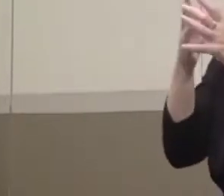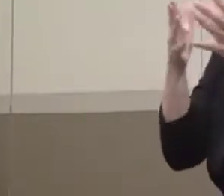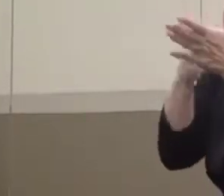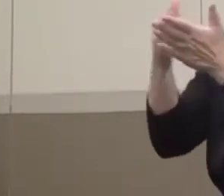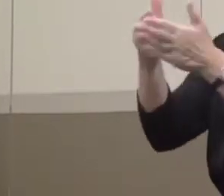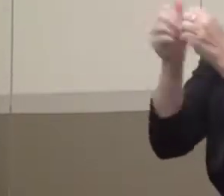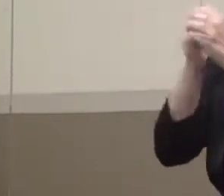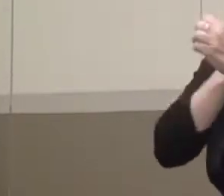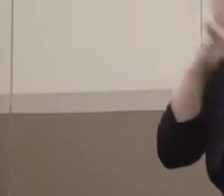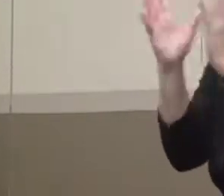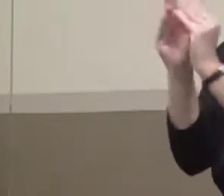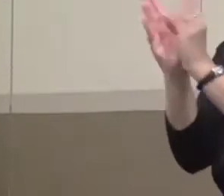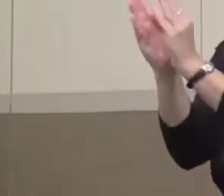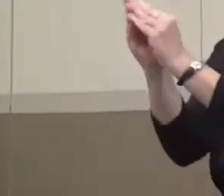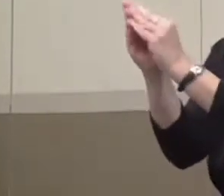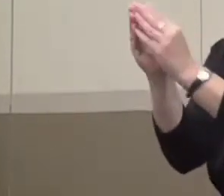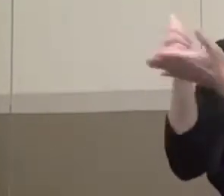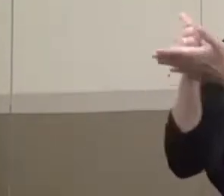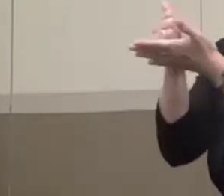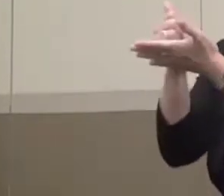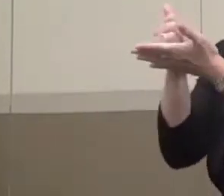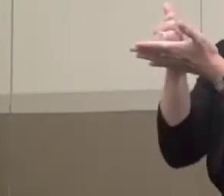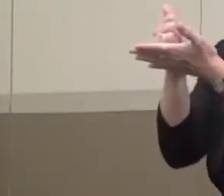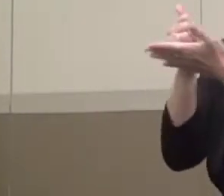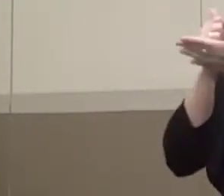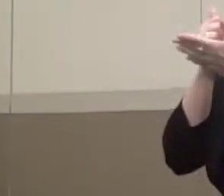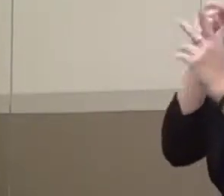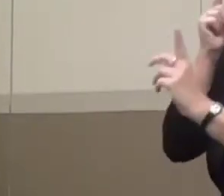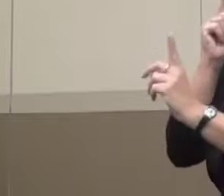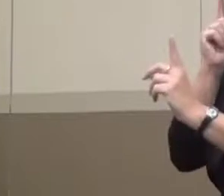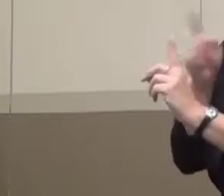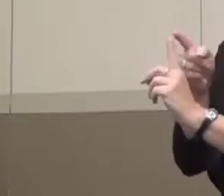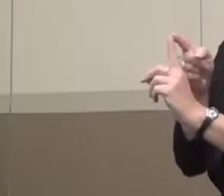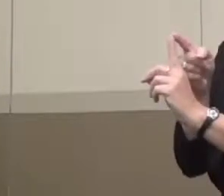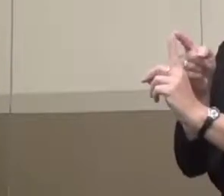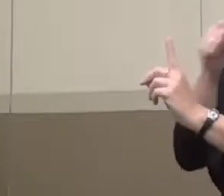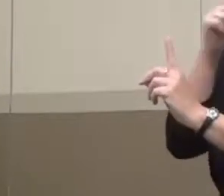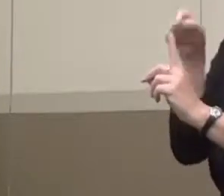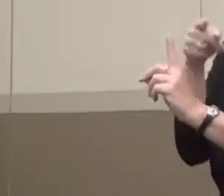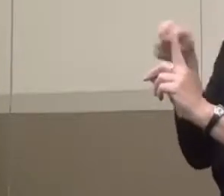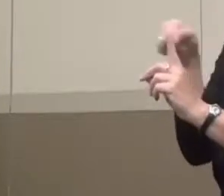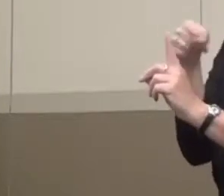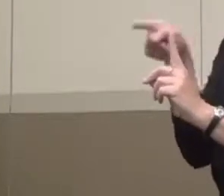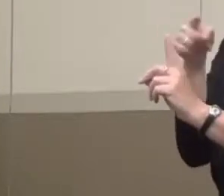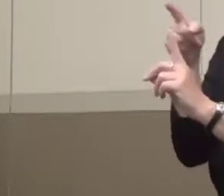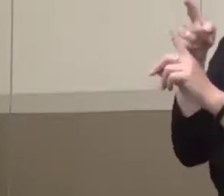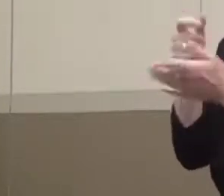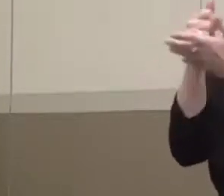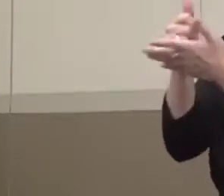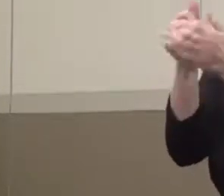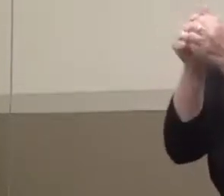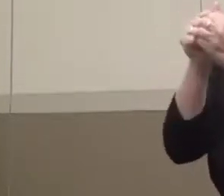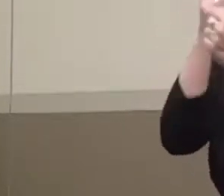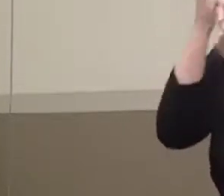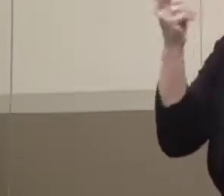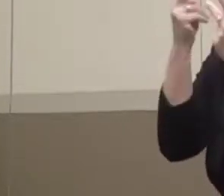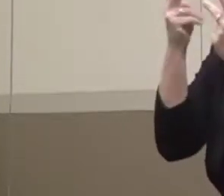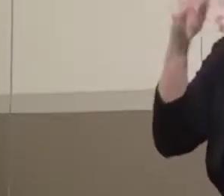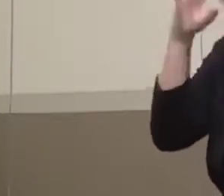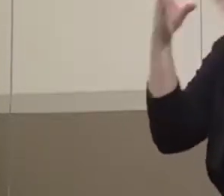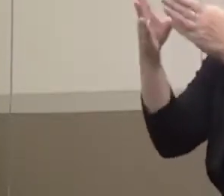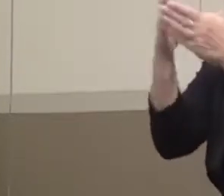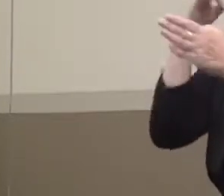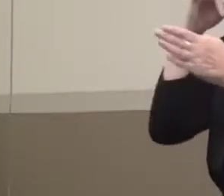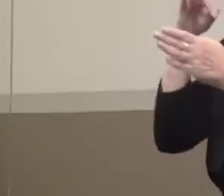my sessions because it helps me stay on target, but it really works well, especially with visually oriented kids, which a lot of deaf kids are.